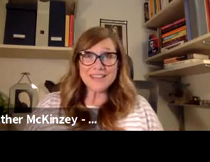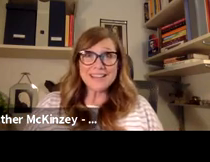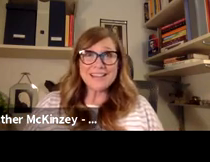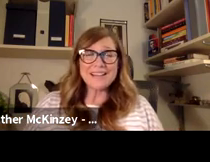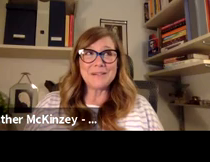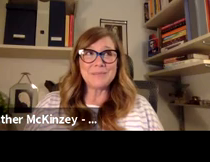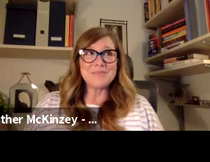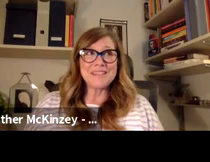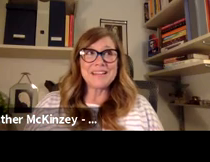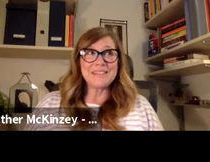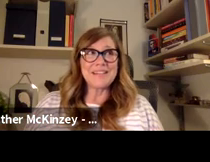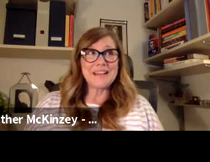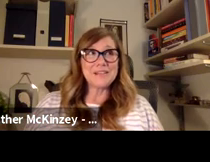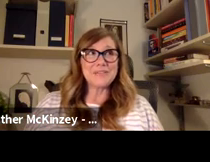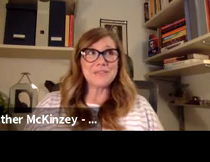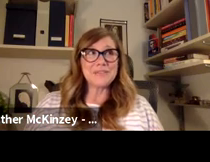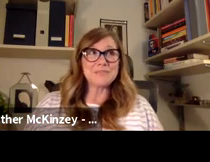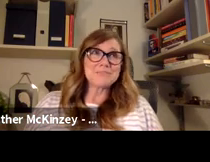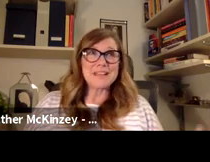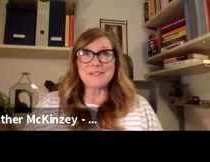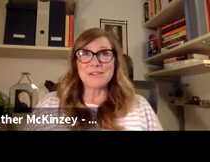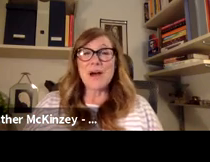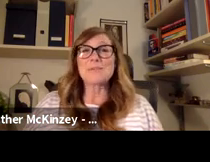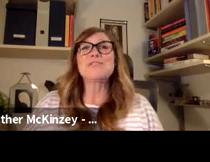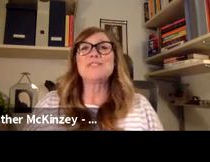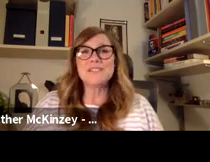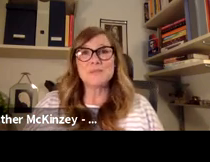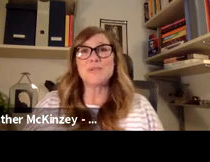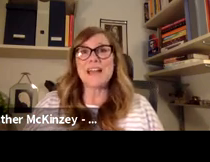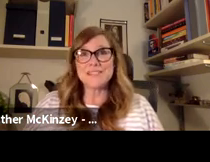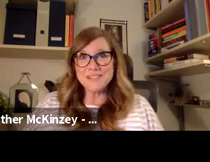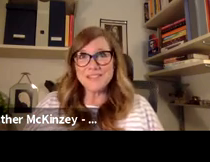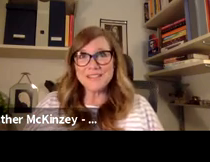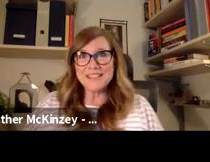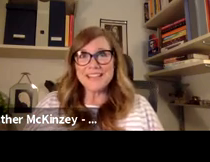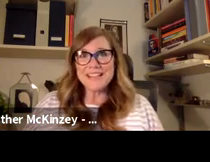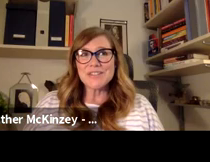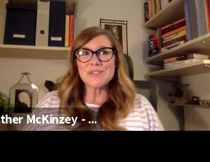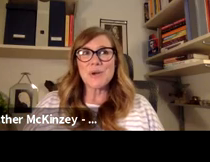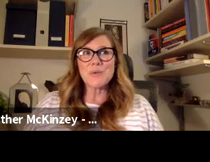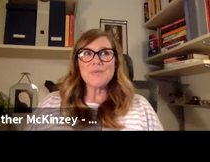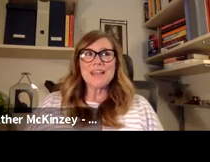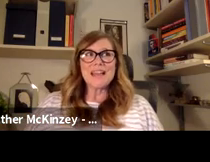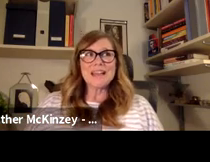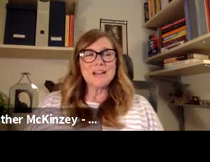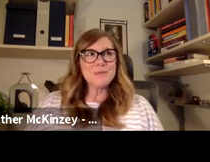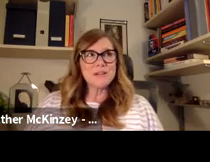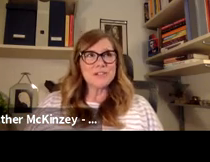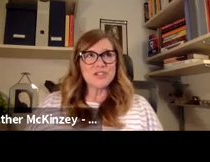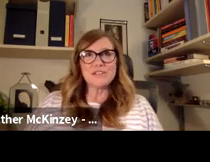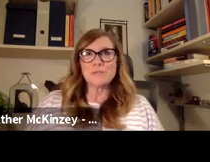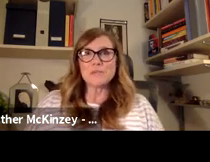happens, a lot of, I don't know, opportunities to practice. So I